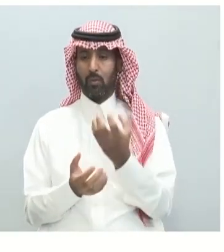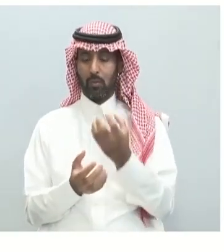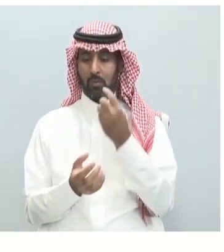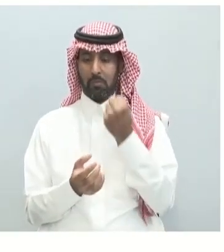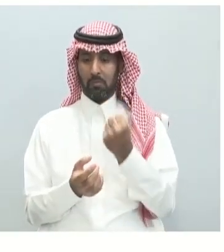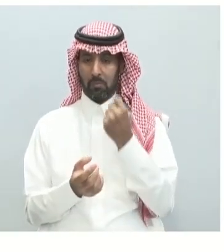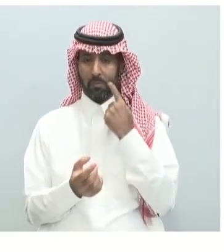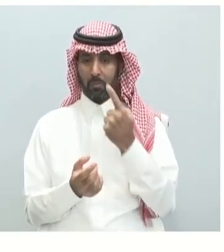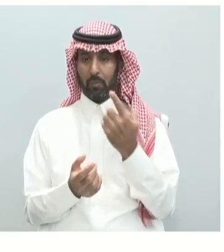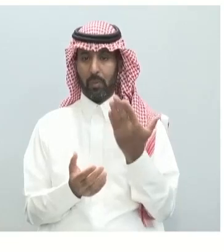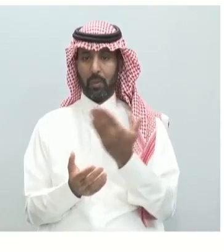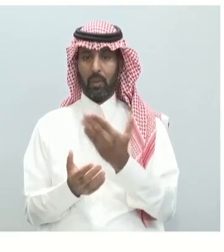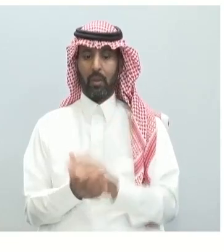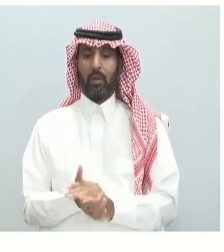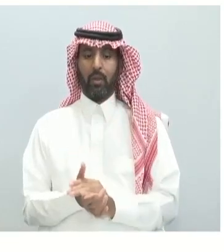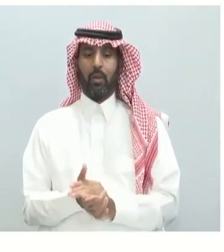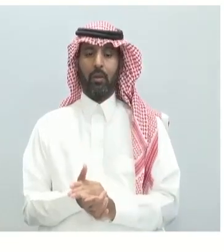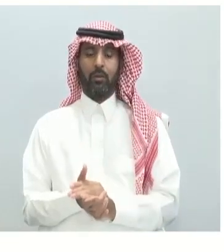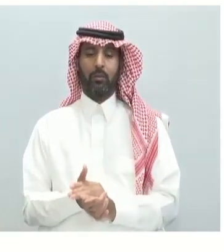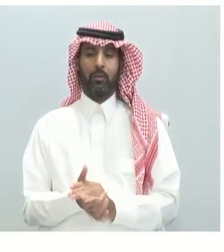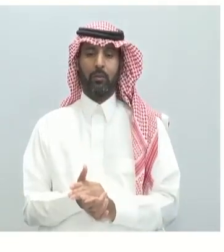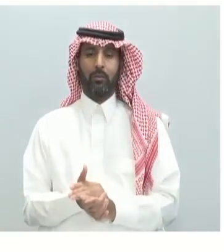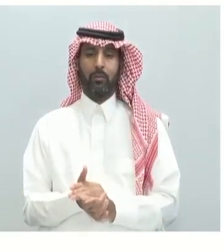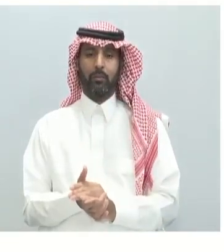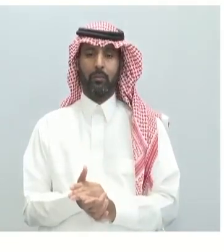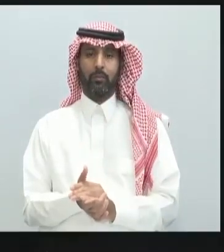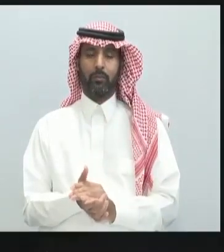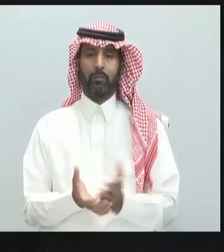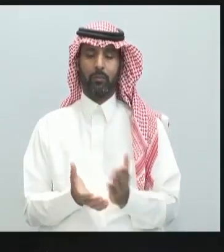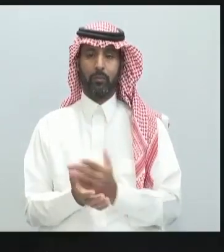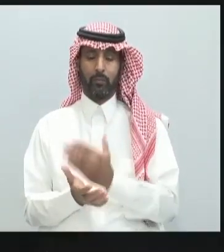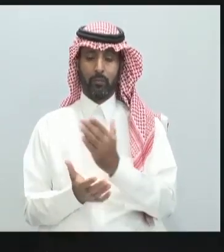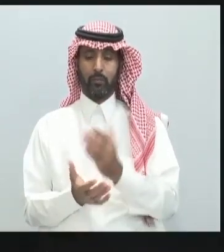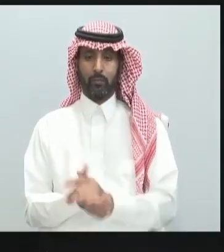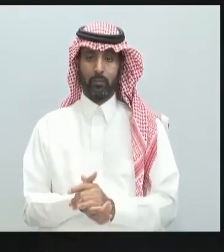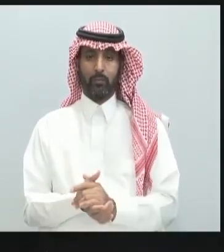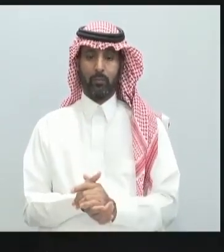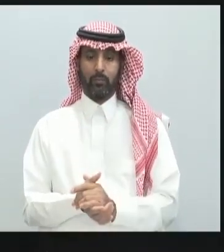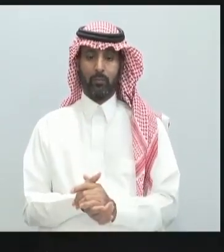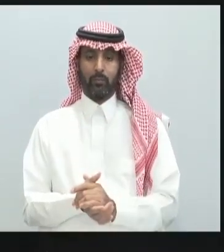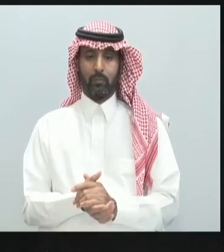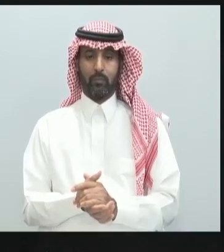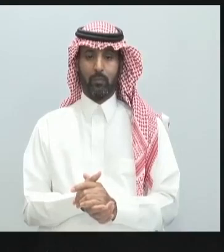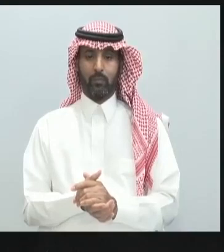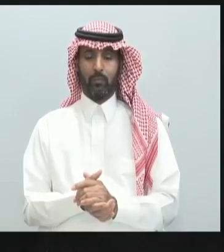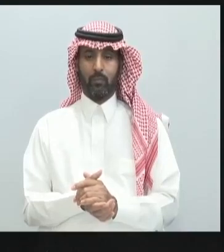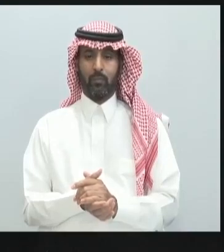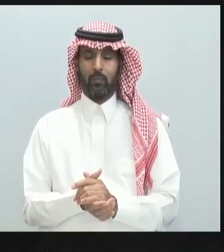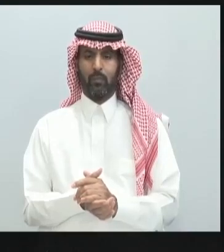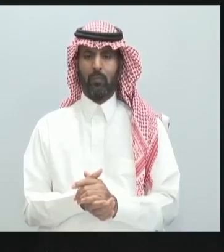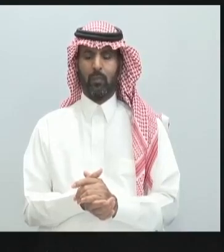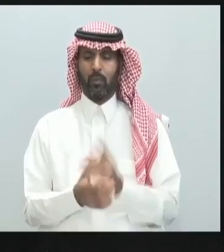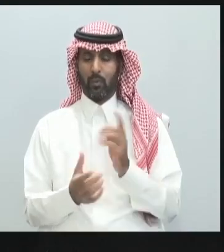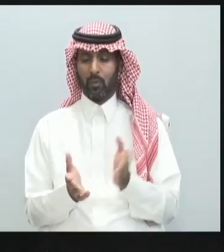vitamins and nutrients. So we can see here in this article, the writer is encouraging the locally